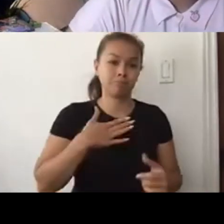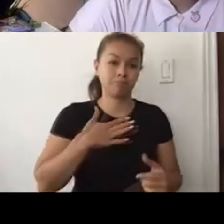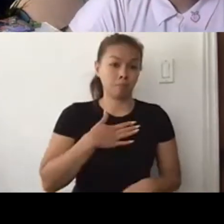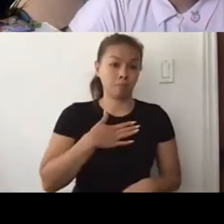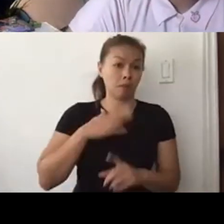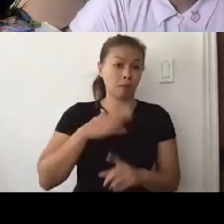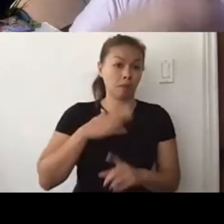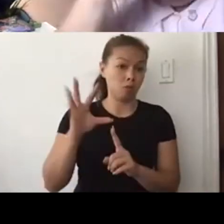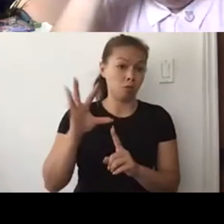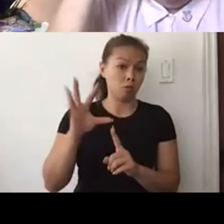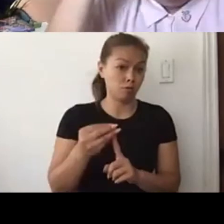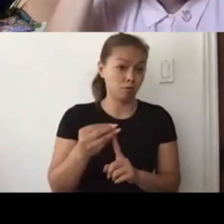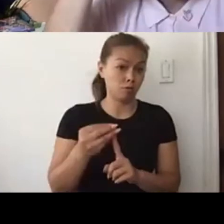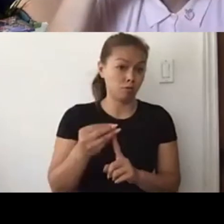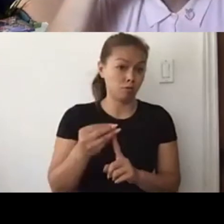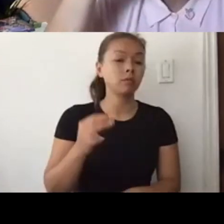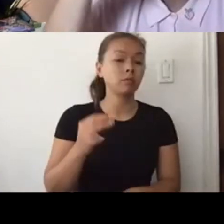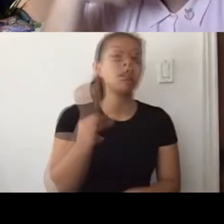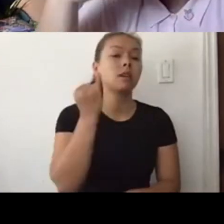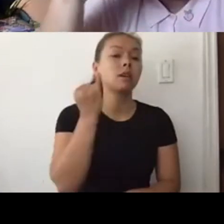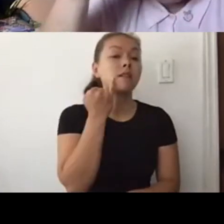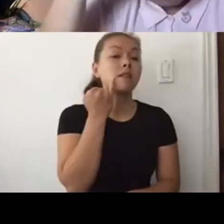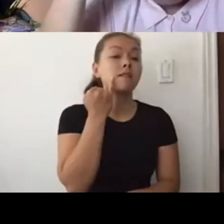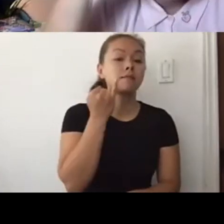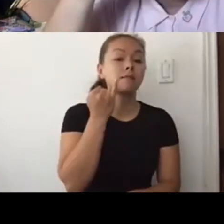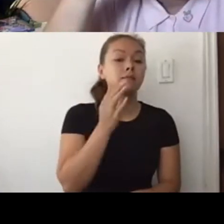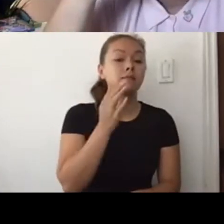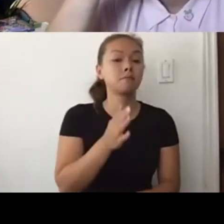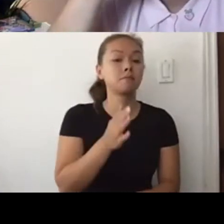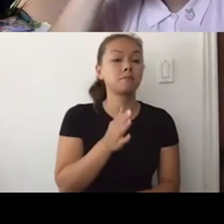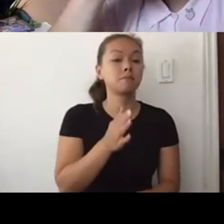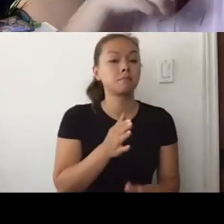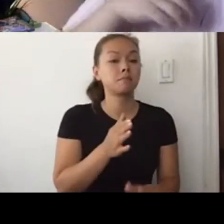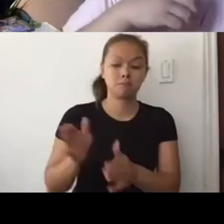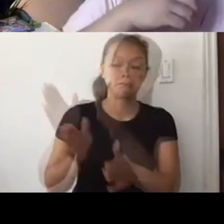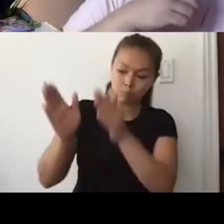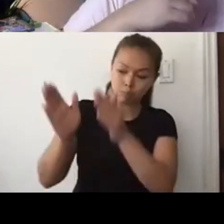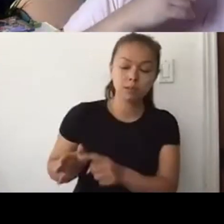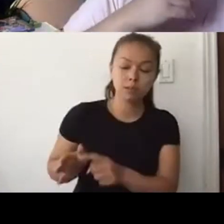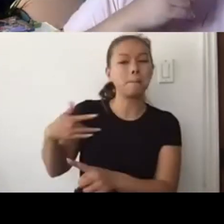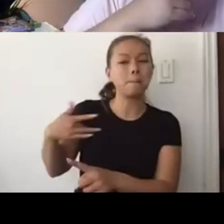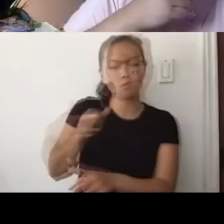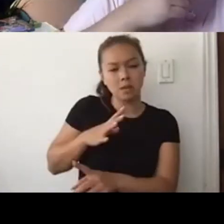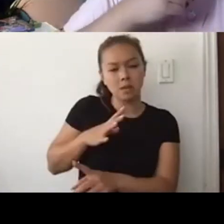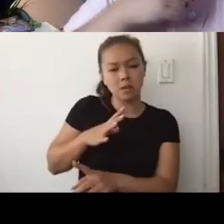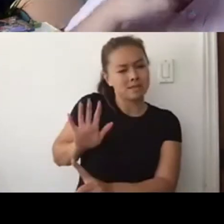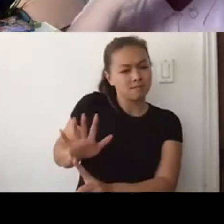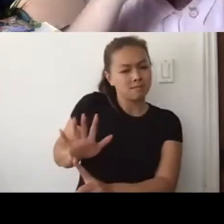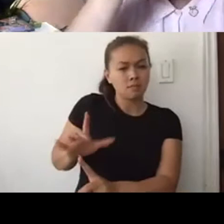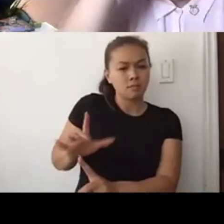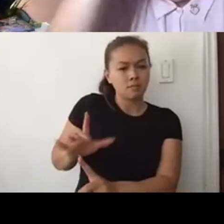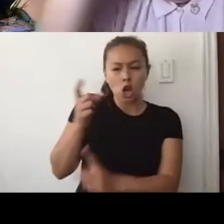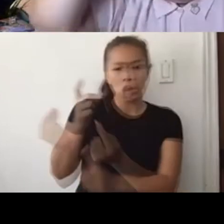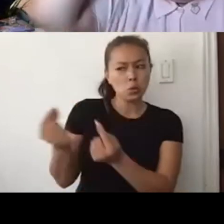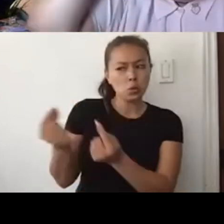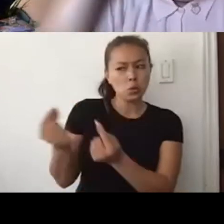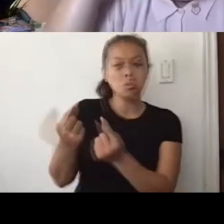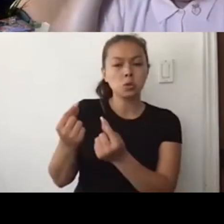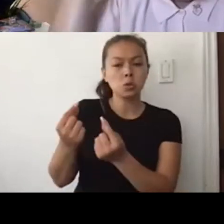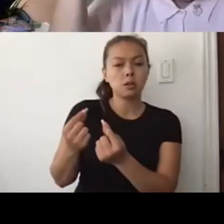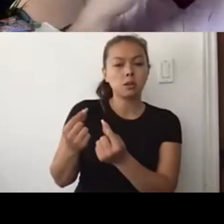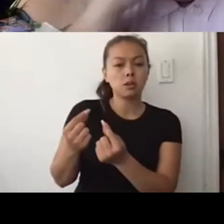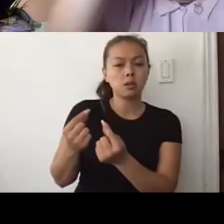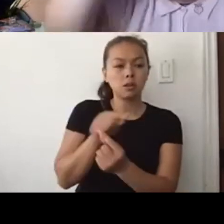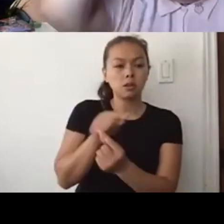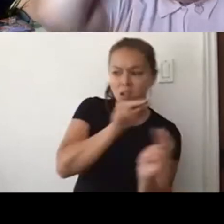contemporary society. It wasn't really seen ever as an issue, and we existed, we acknowledged the existence of many,